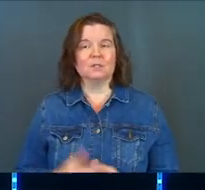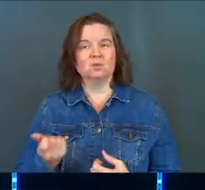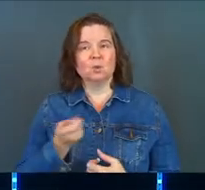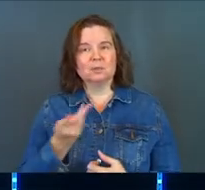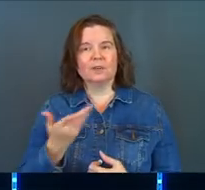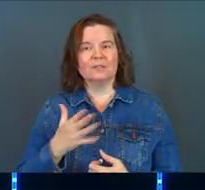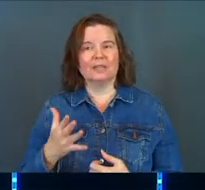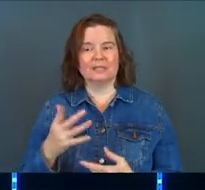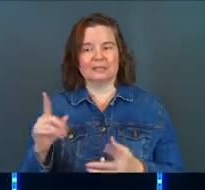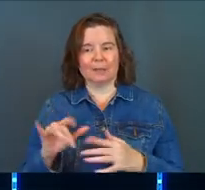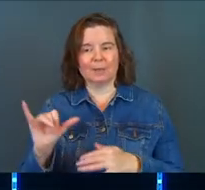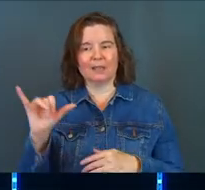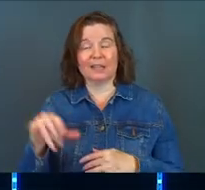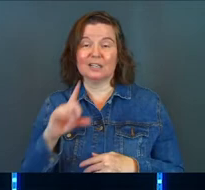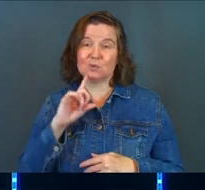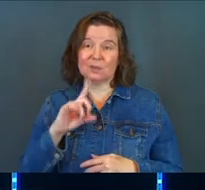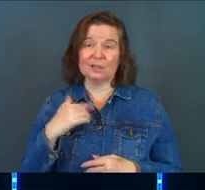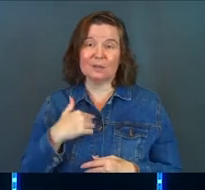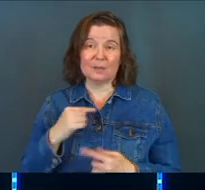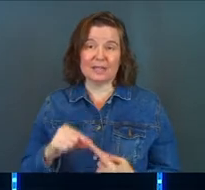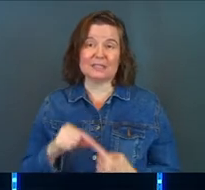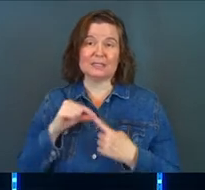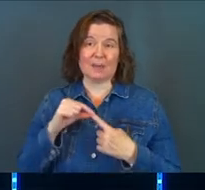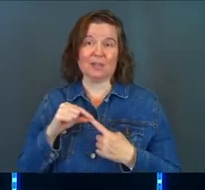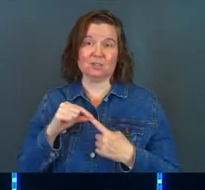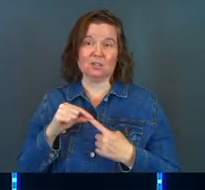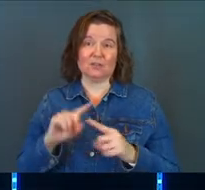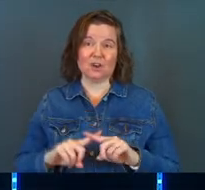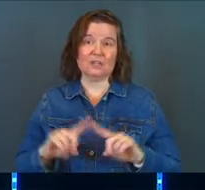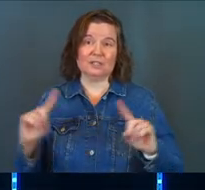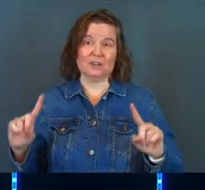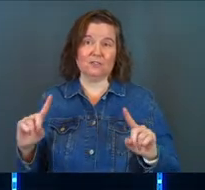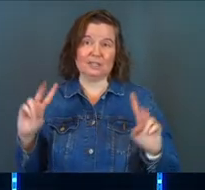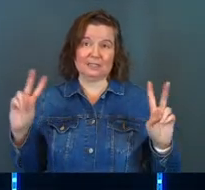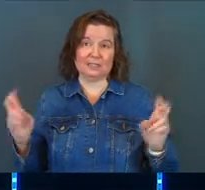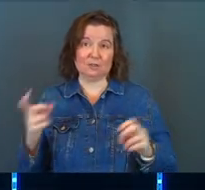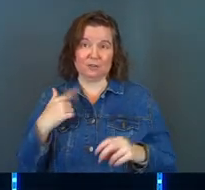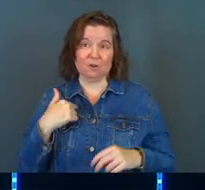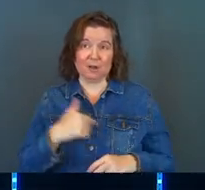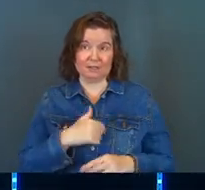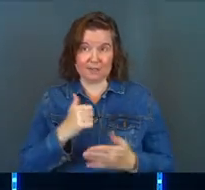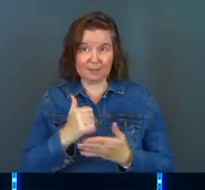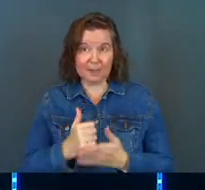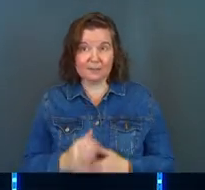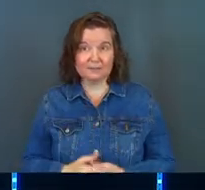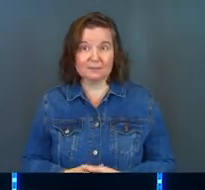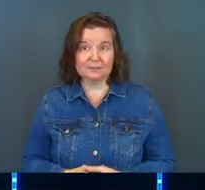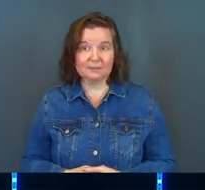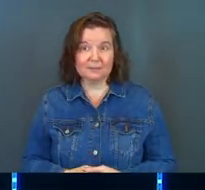several things coming like that. This is really going to be a special, a very, very different series for us. Amen?